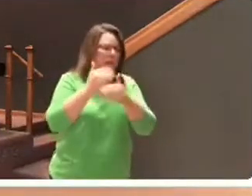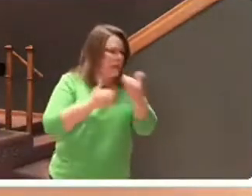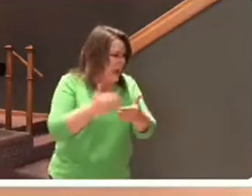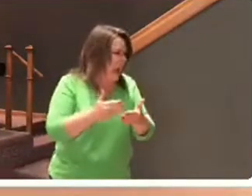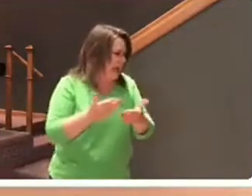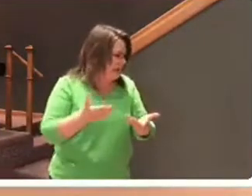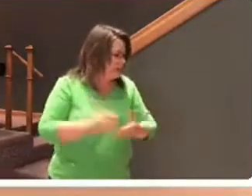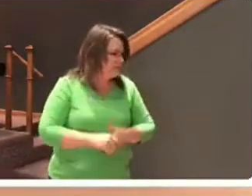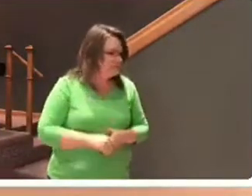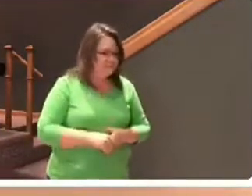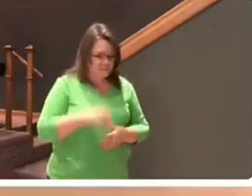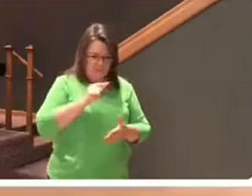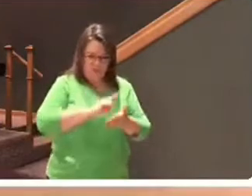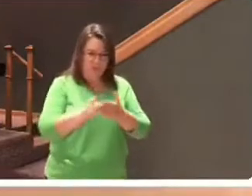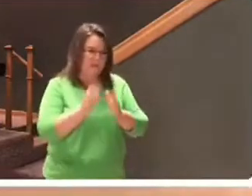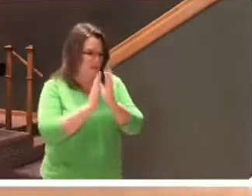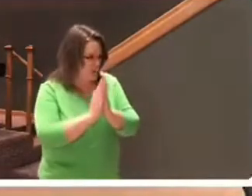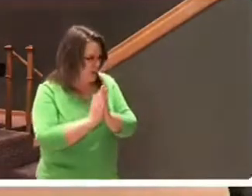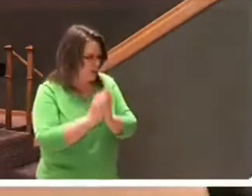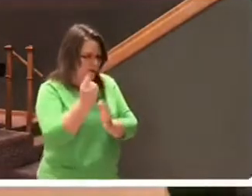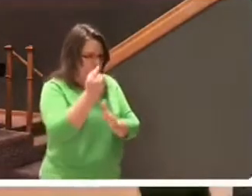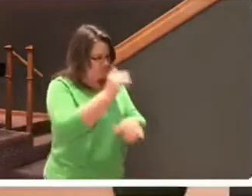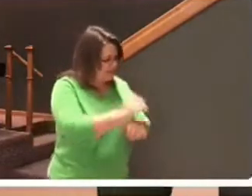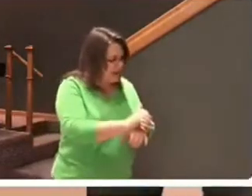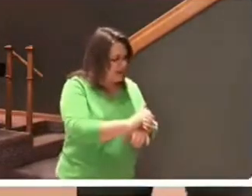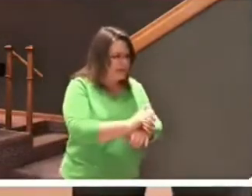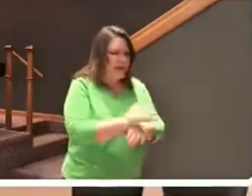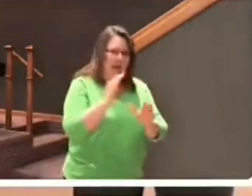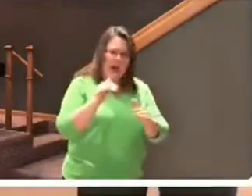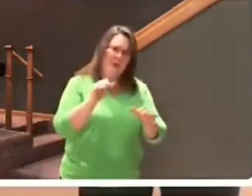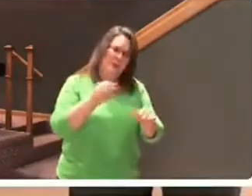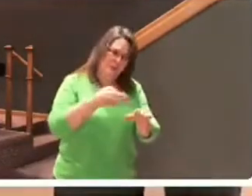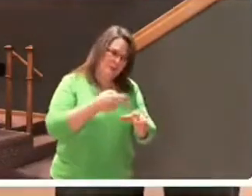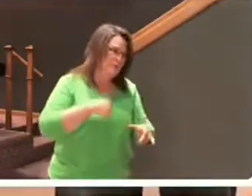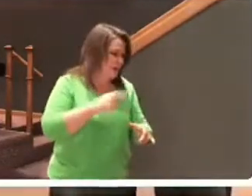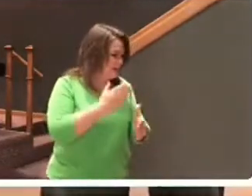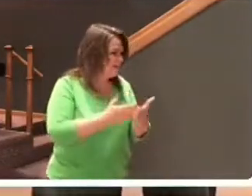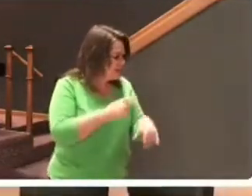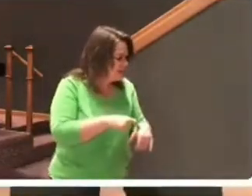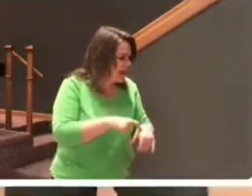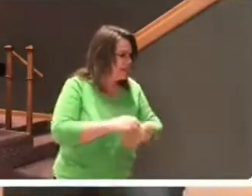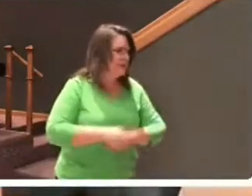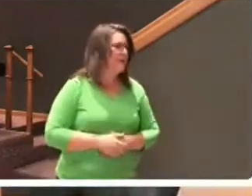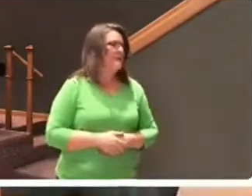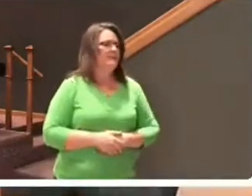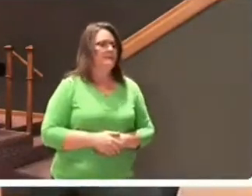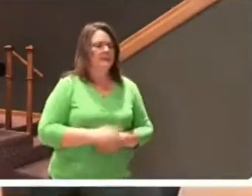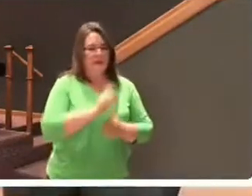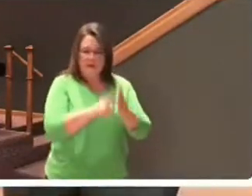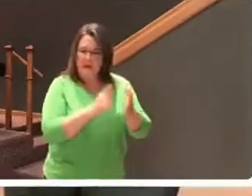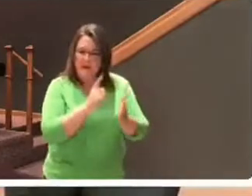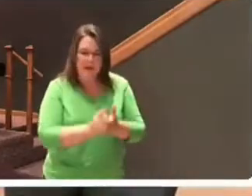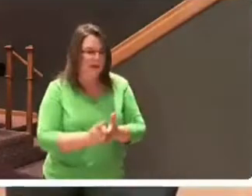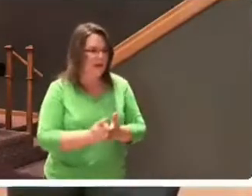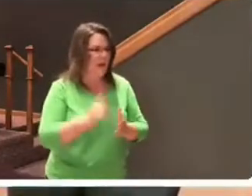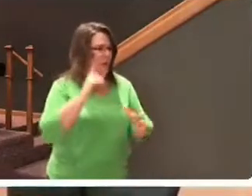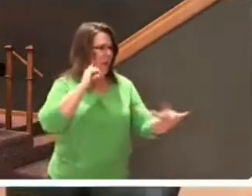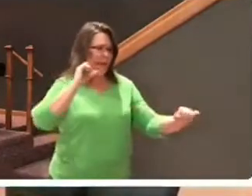You know, this week at prayer on Tuesday night, I hope you can join us sometime. It's an hour we put on